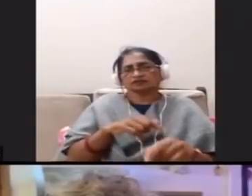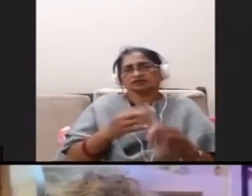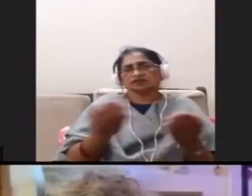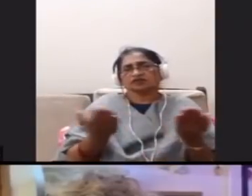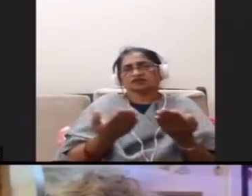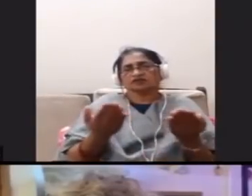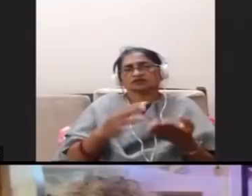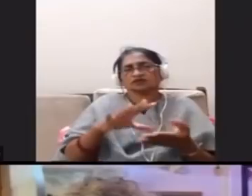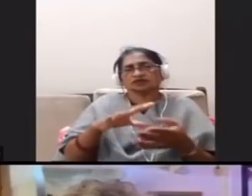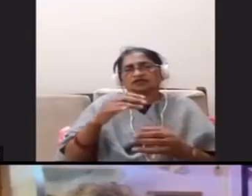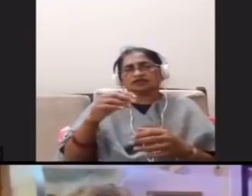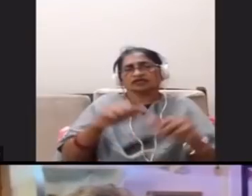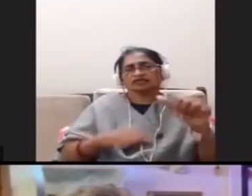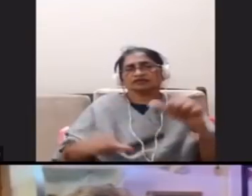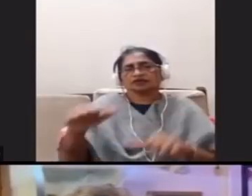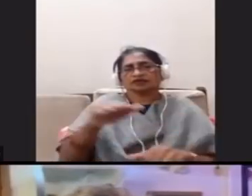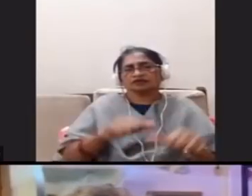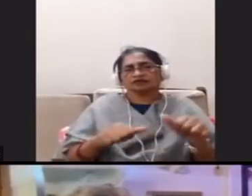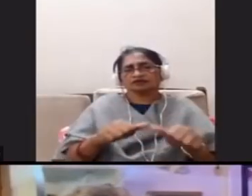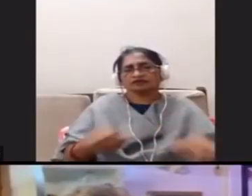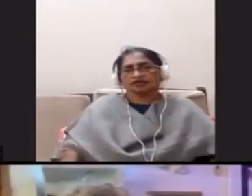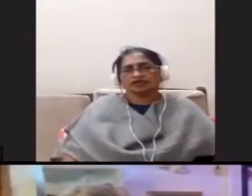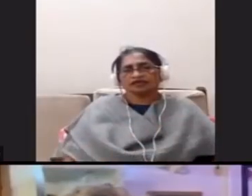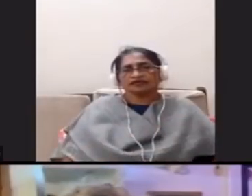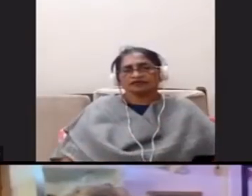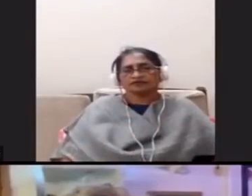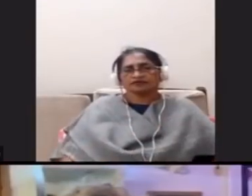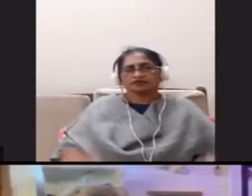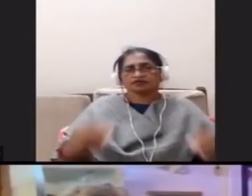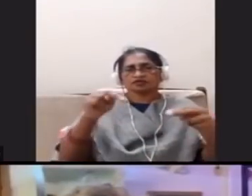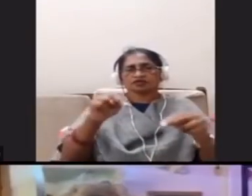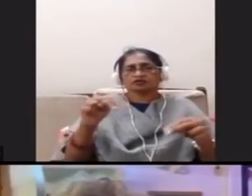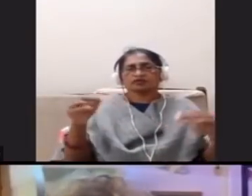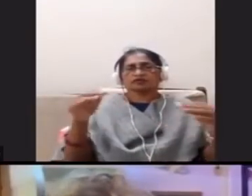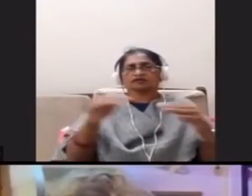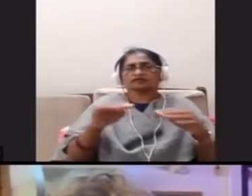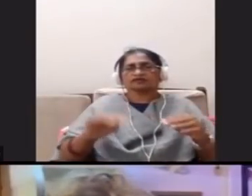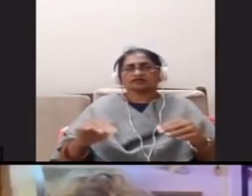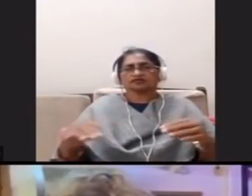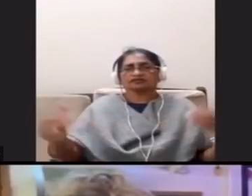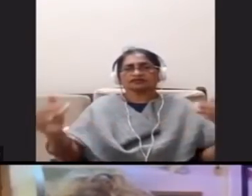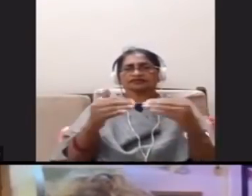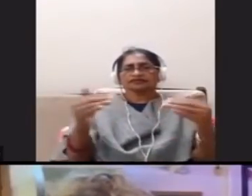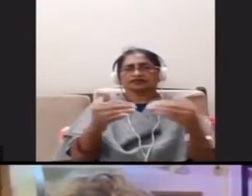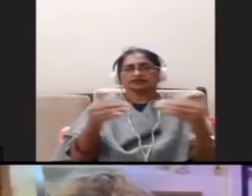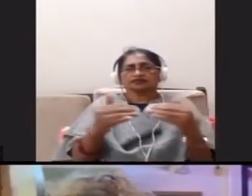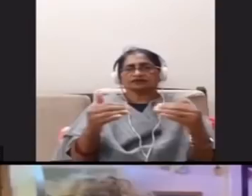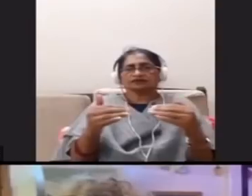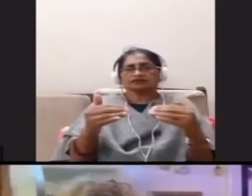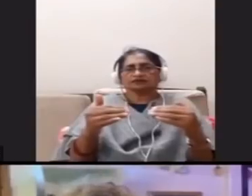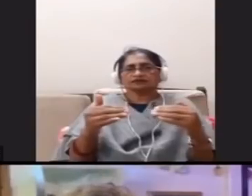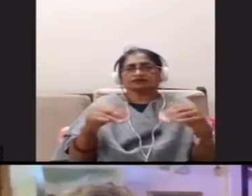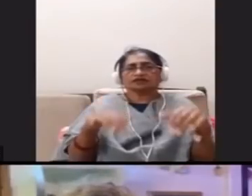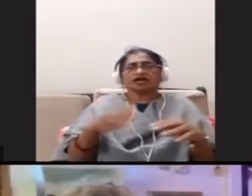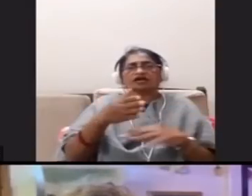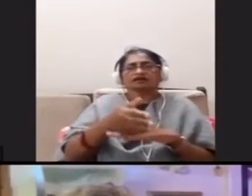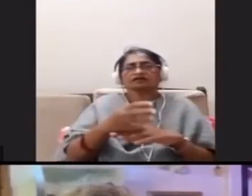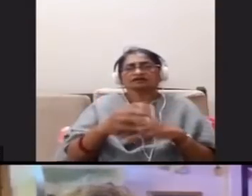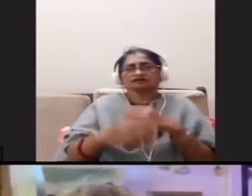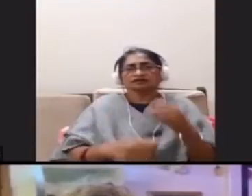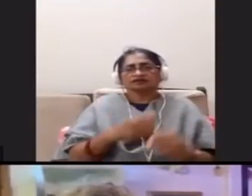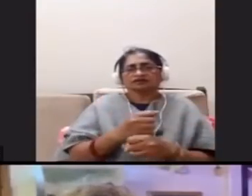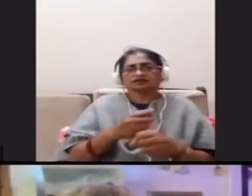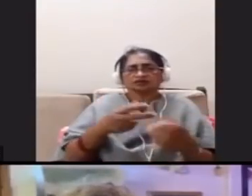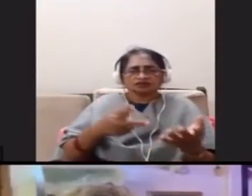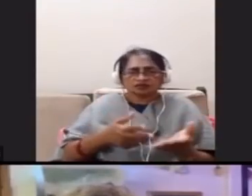with prosthetic limbs to try and normalize the children to help them fit in with society. After years of operations, falls,